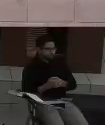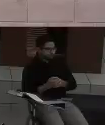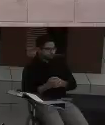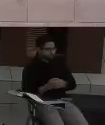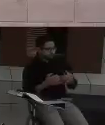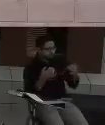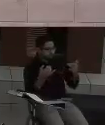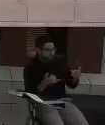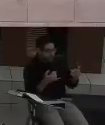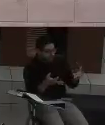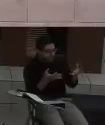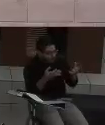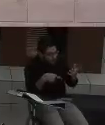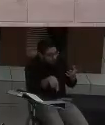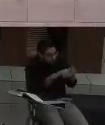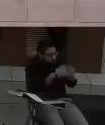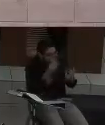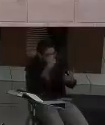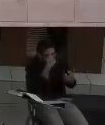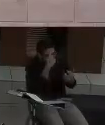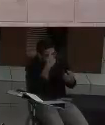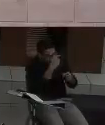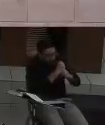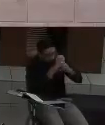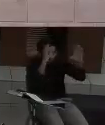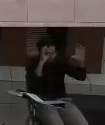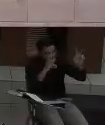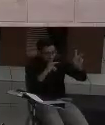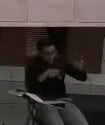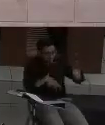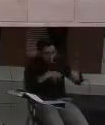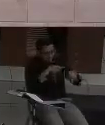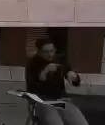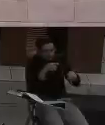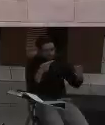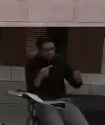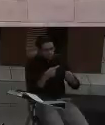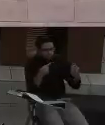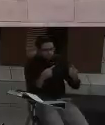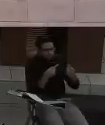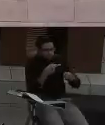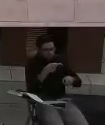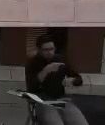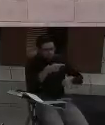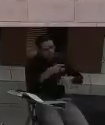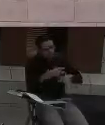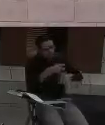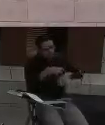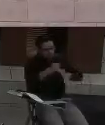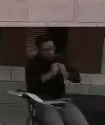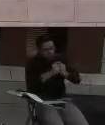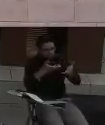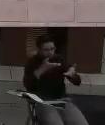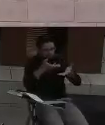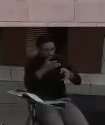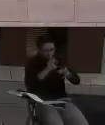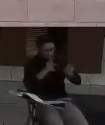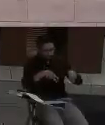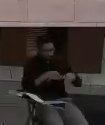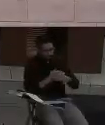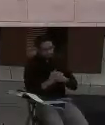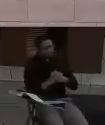think of someone who you might be having a struggle with. Someone, in fact, who you